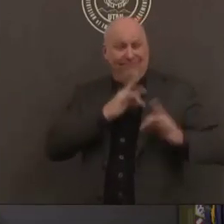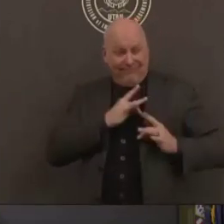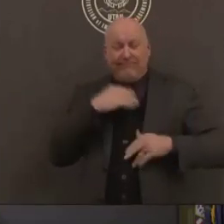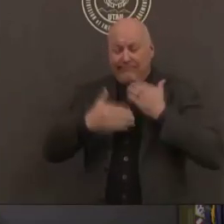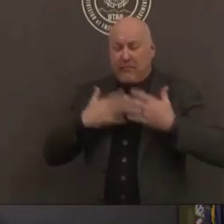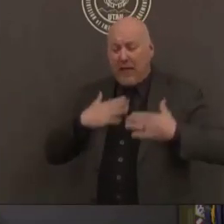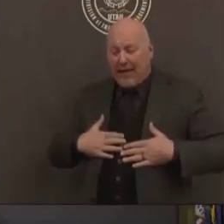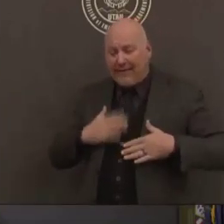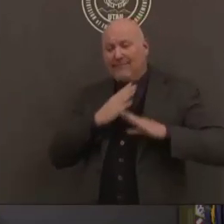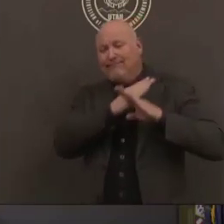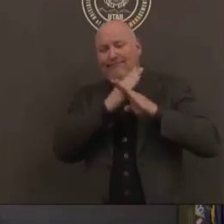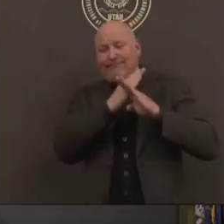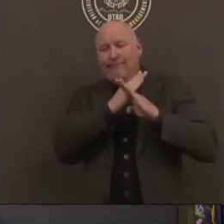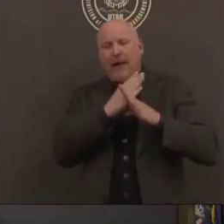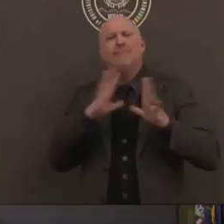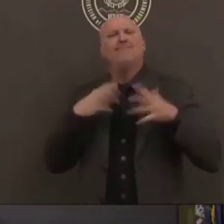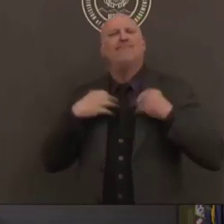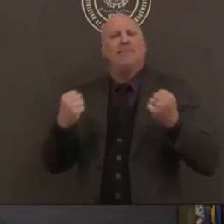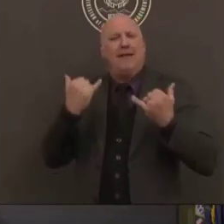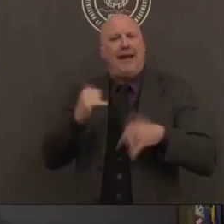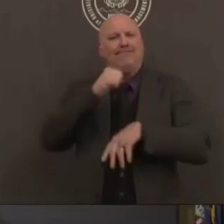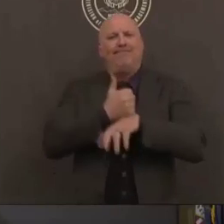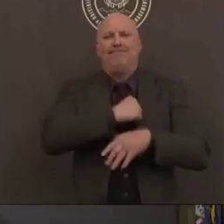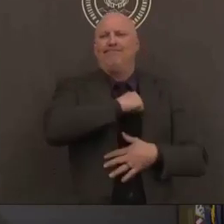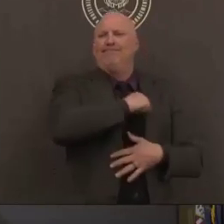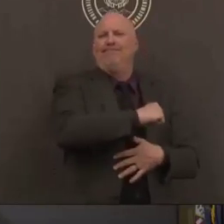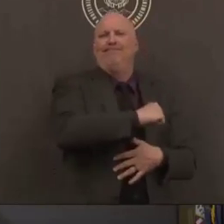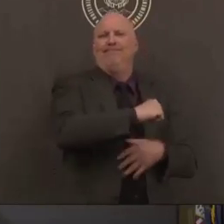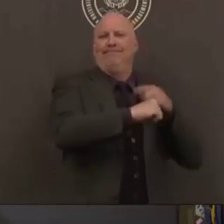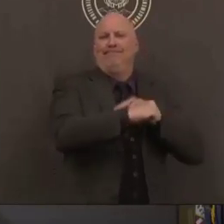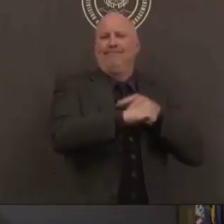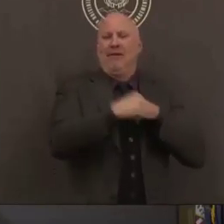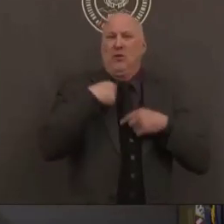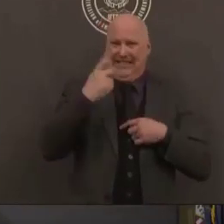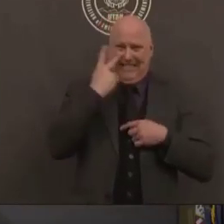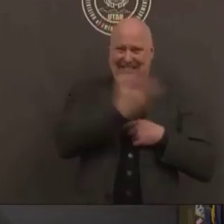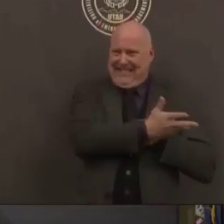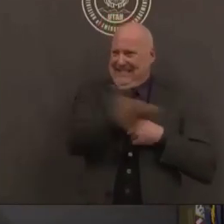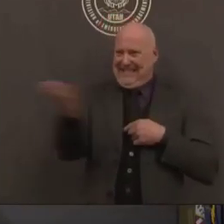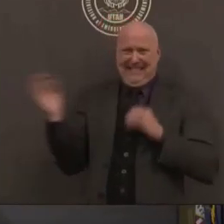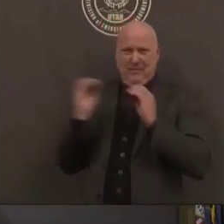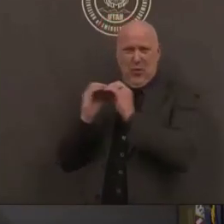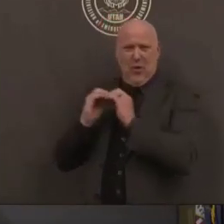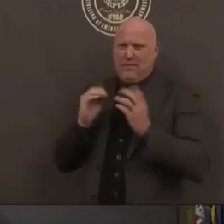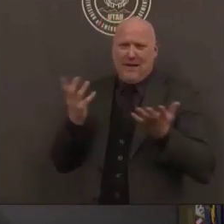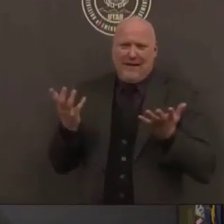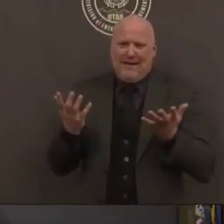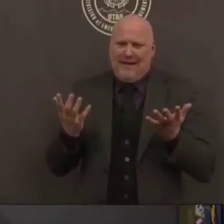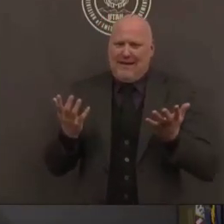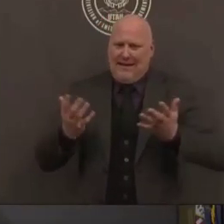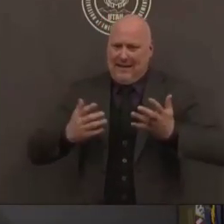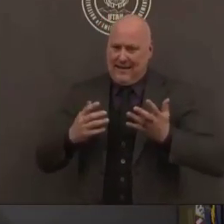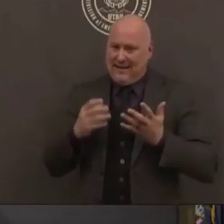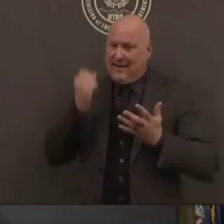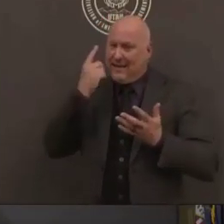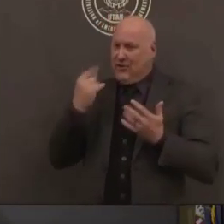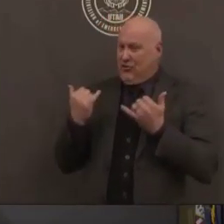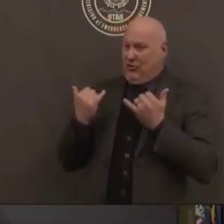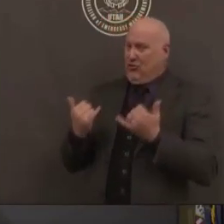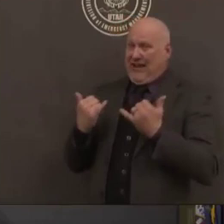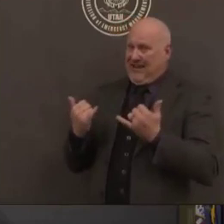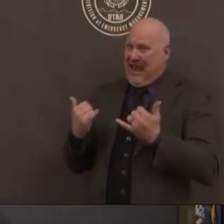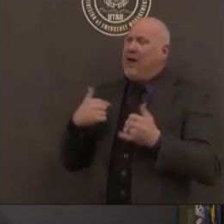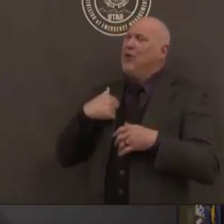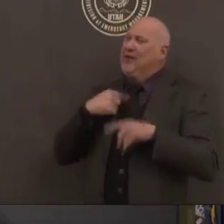So right now, the gold standard for testing for COVID-19 are the nasal swabs that you can find at the testing sites. That allows us